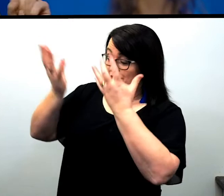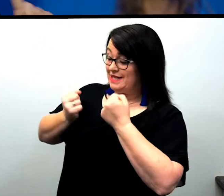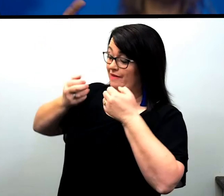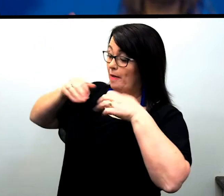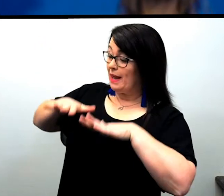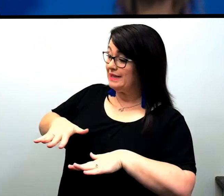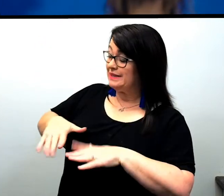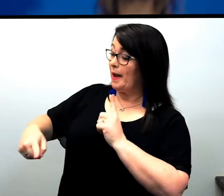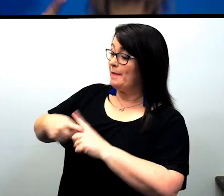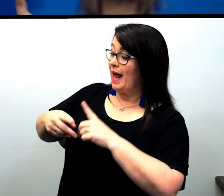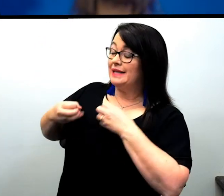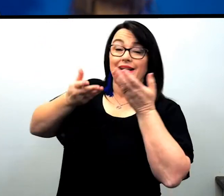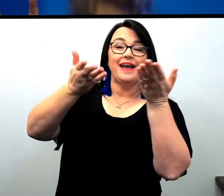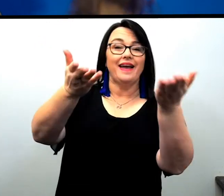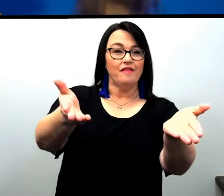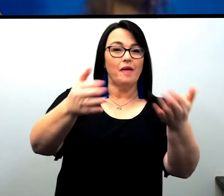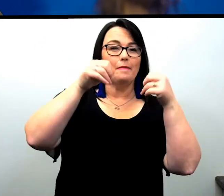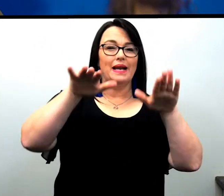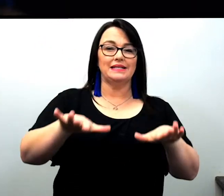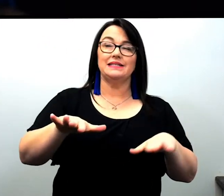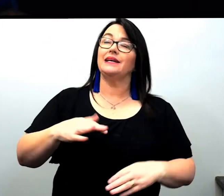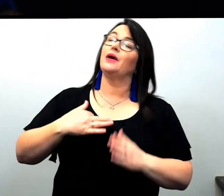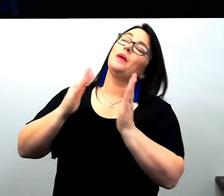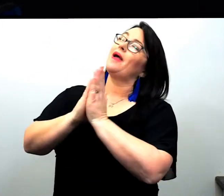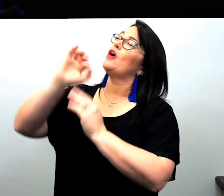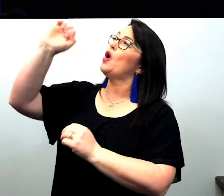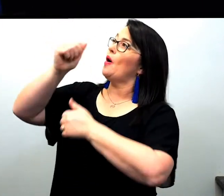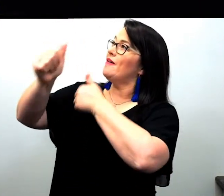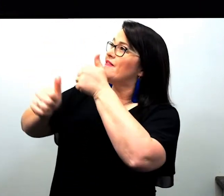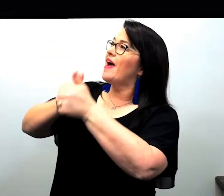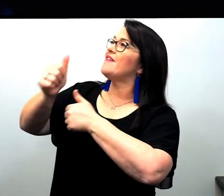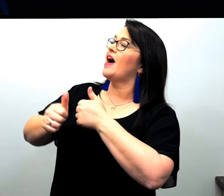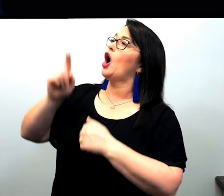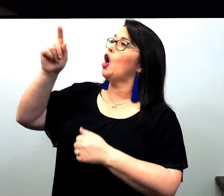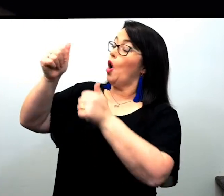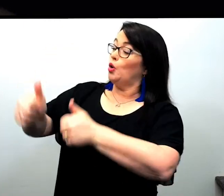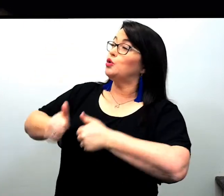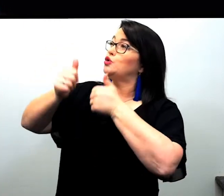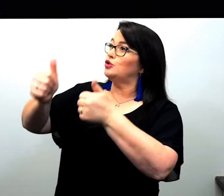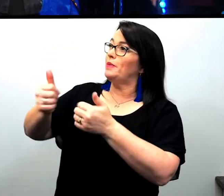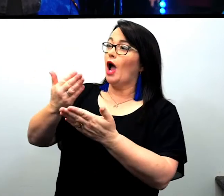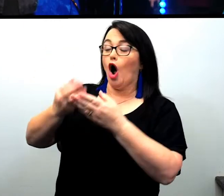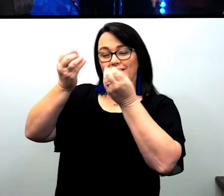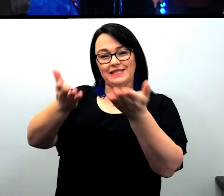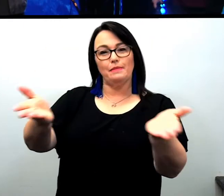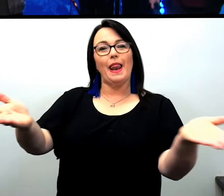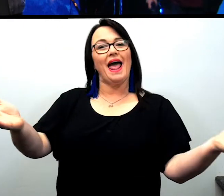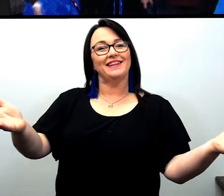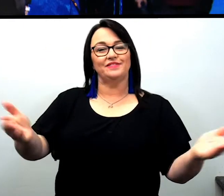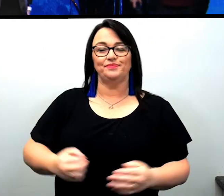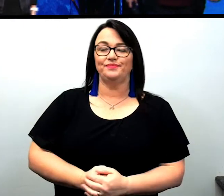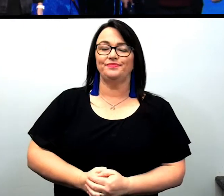world around. And we pray for your favor and your goodness to be on display. In Jesus' name we pray. And we